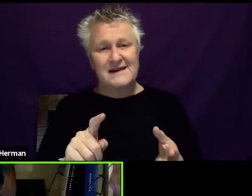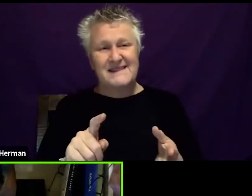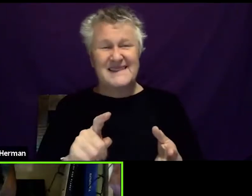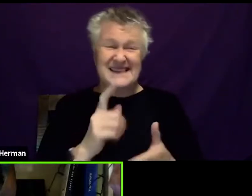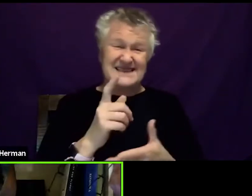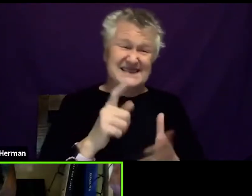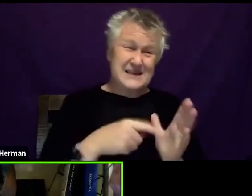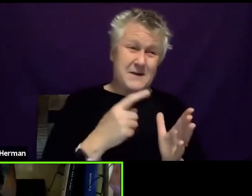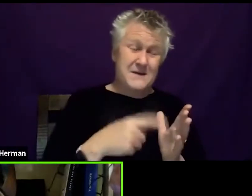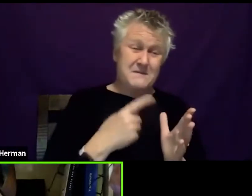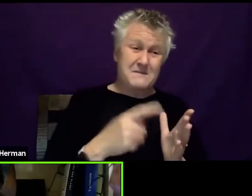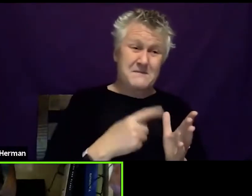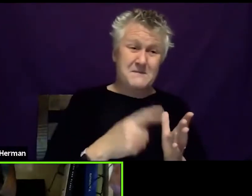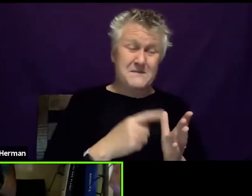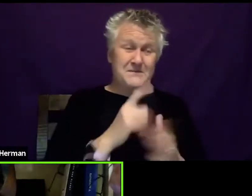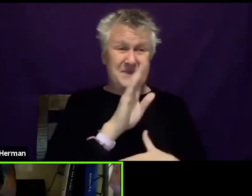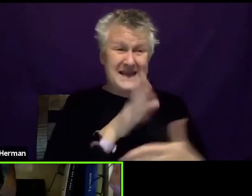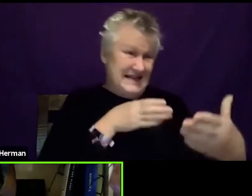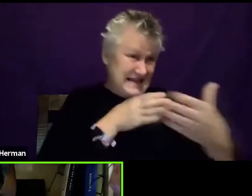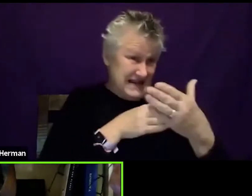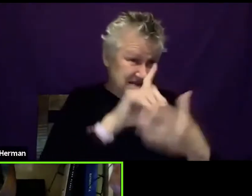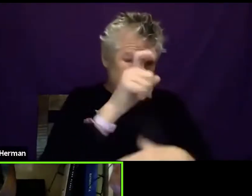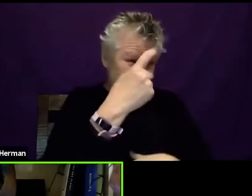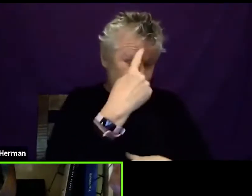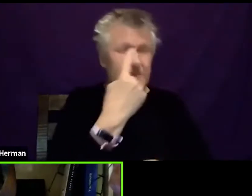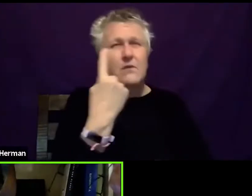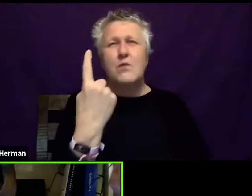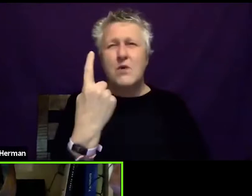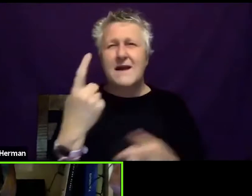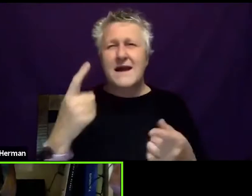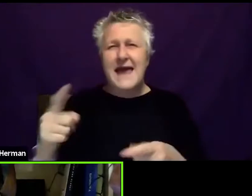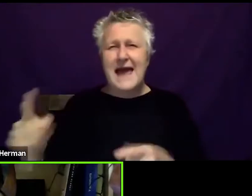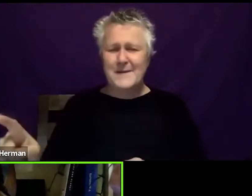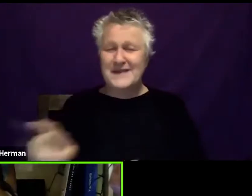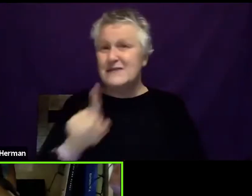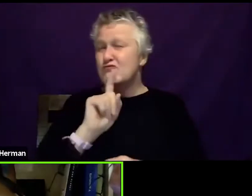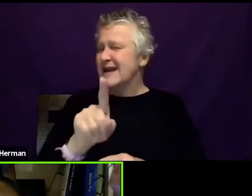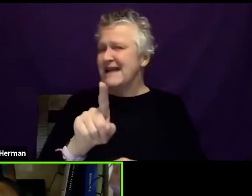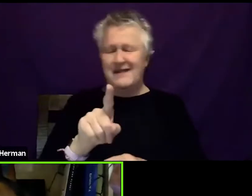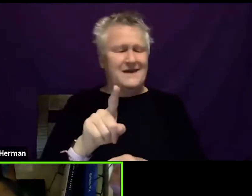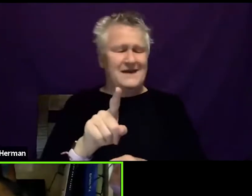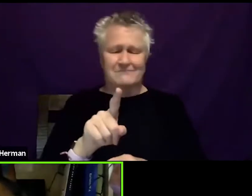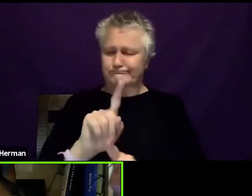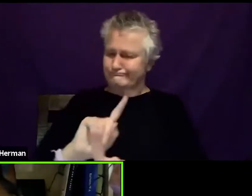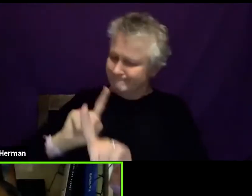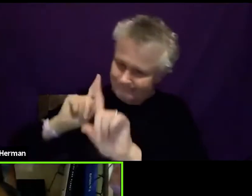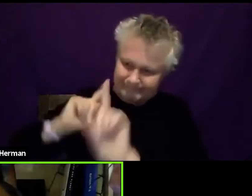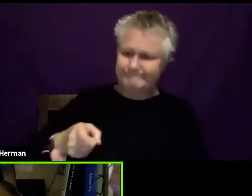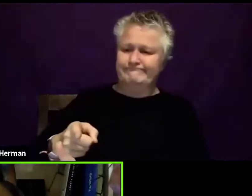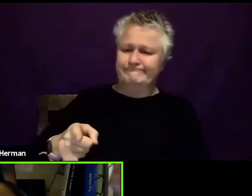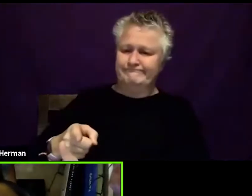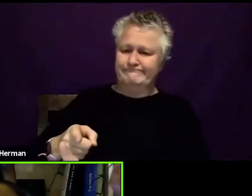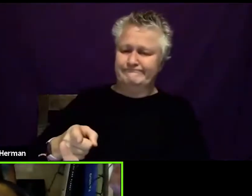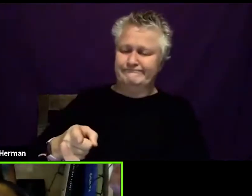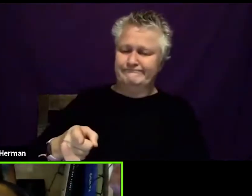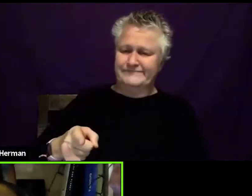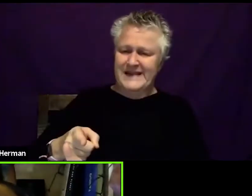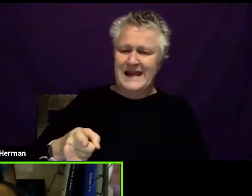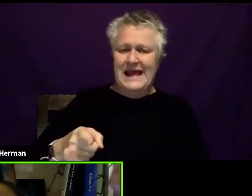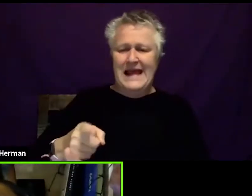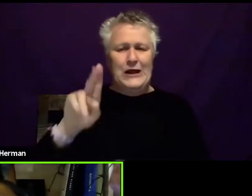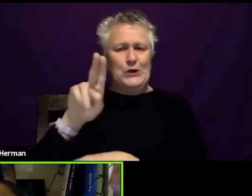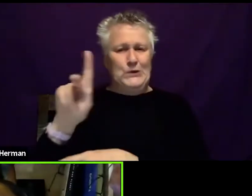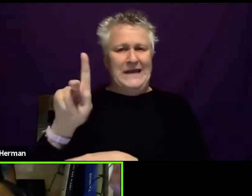So one instance we had that really kind of summarized the British approach to inclusion at the government